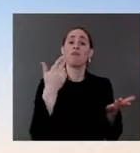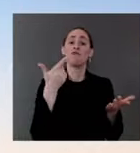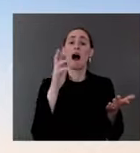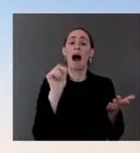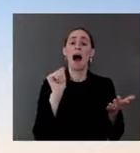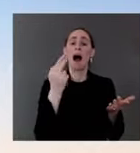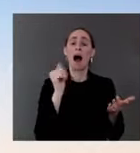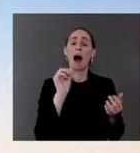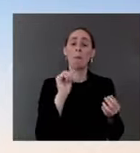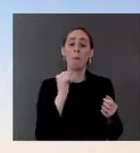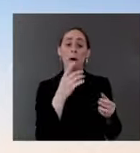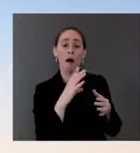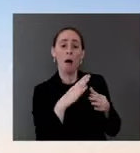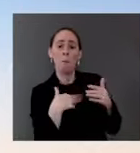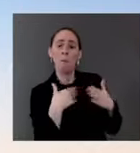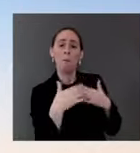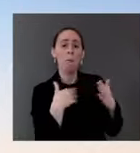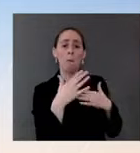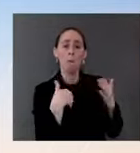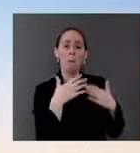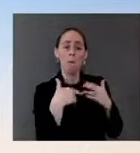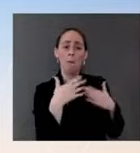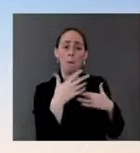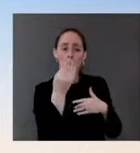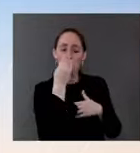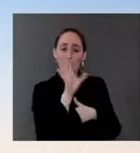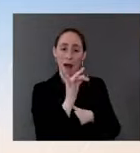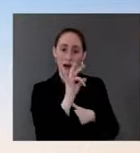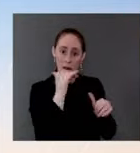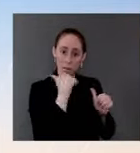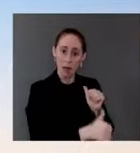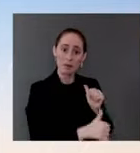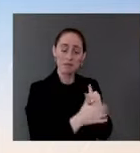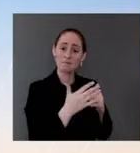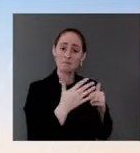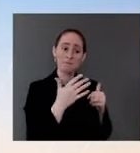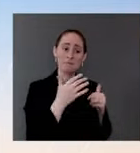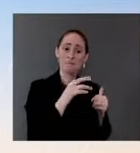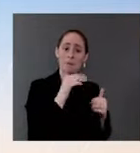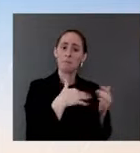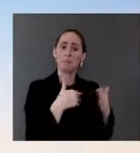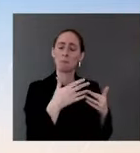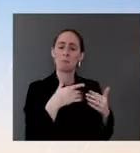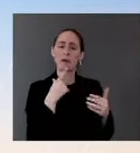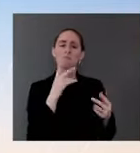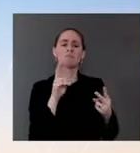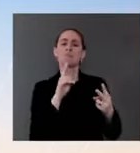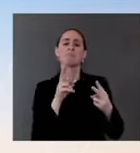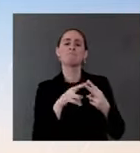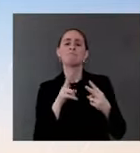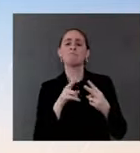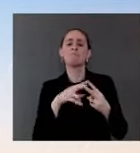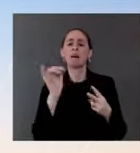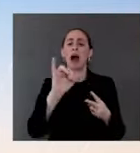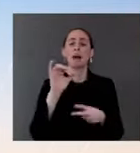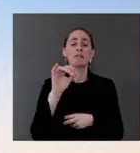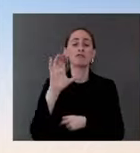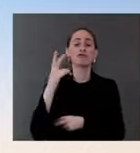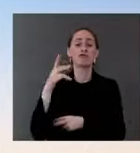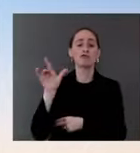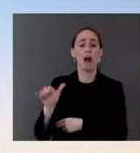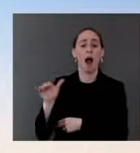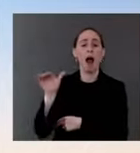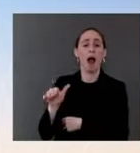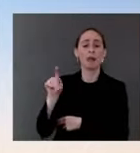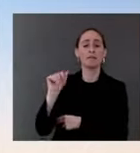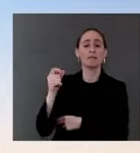score. This is a fake CBO score. It's not about the existing bill anybody is debating or voting on. This is about proposing the